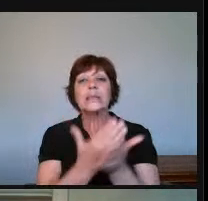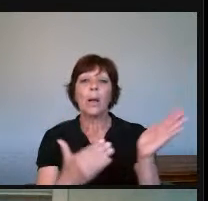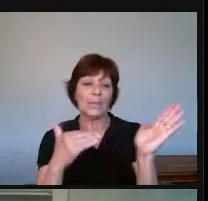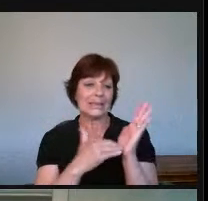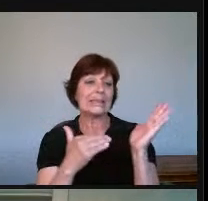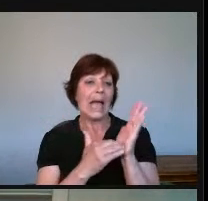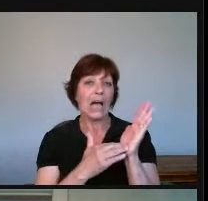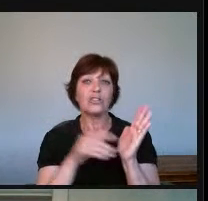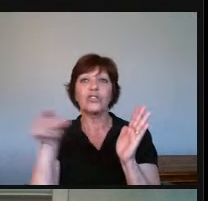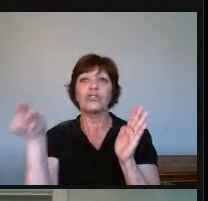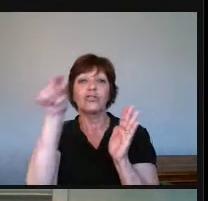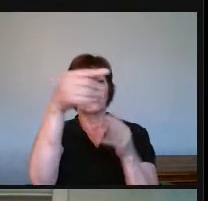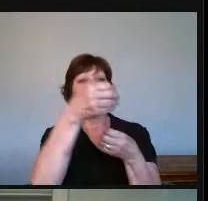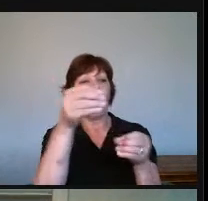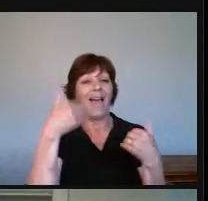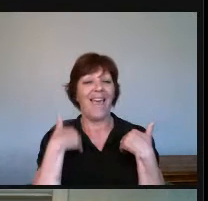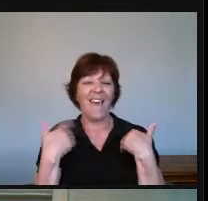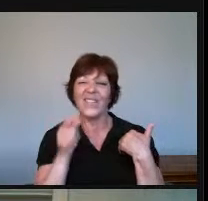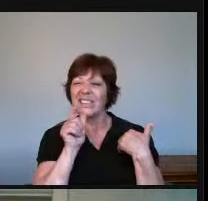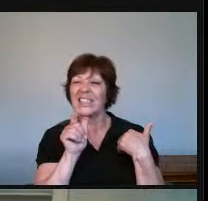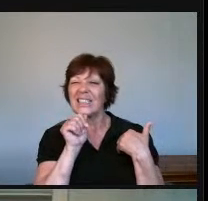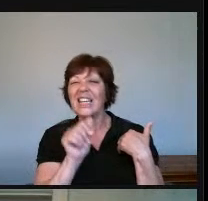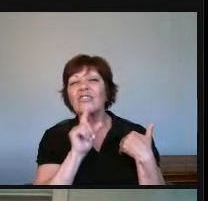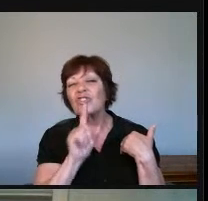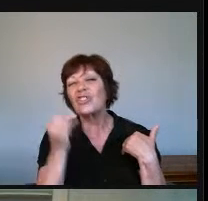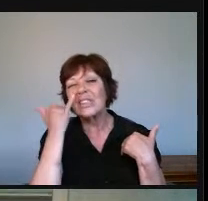in the physician's office. I'm not sure it's there yet.